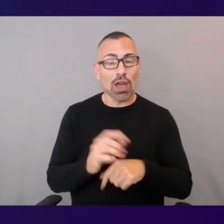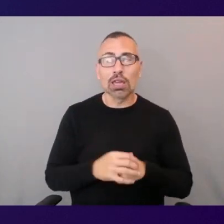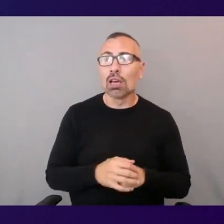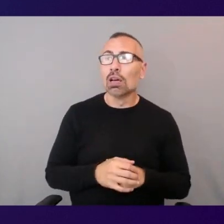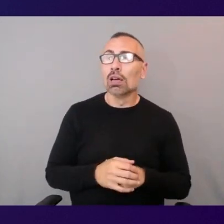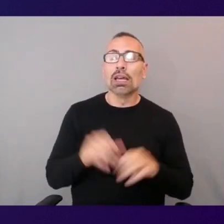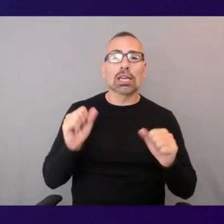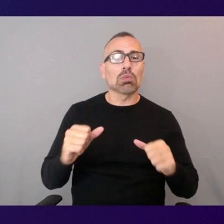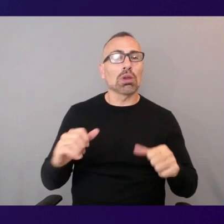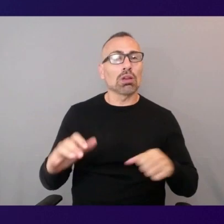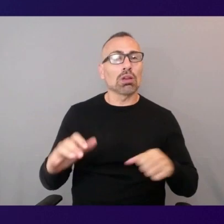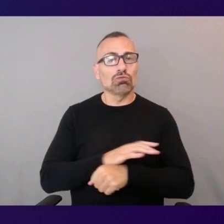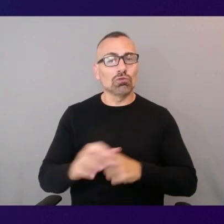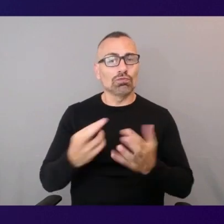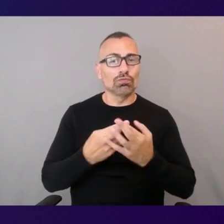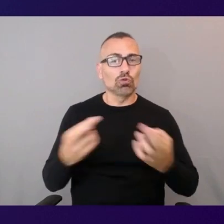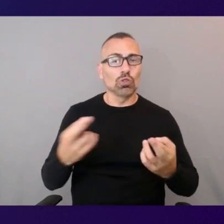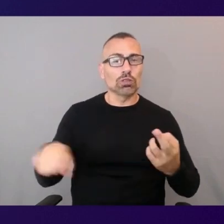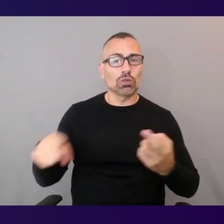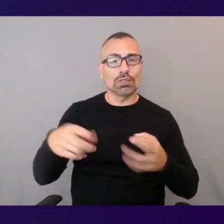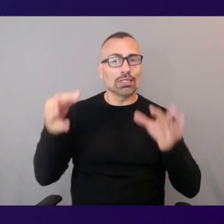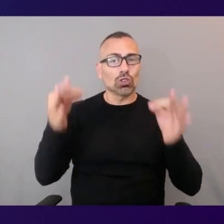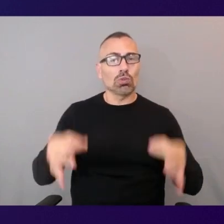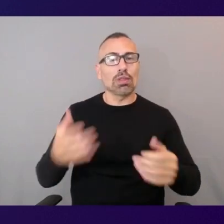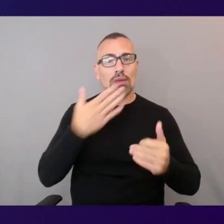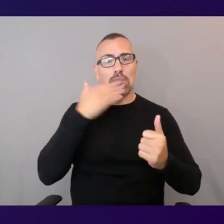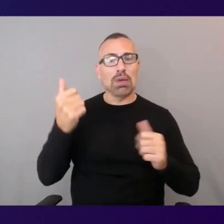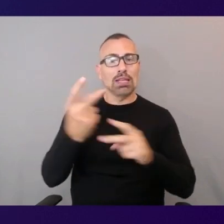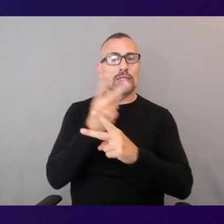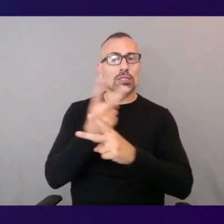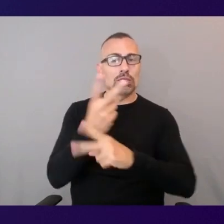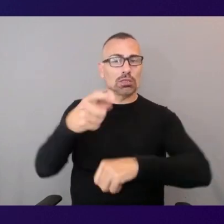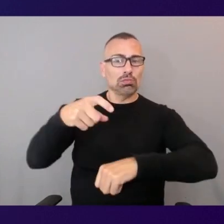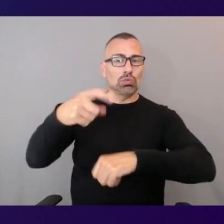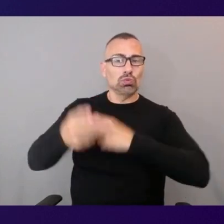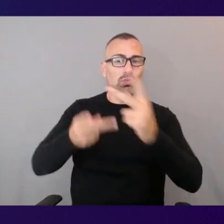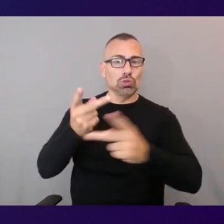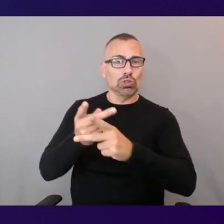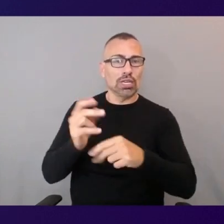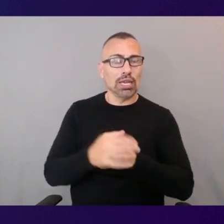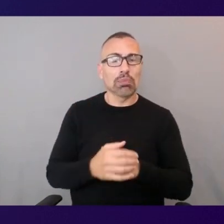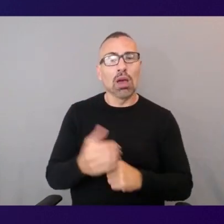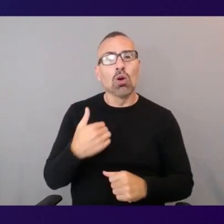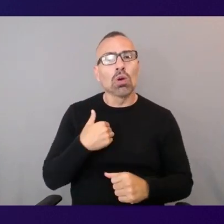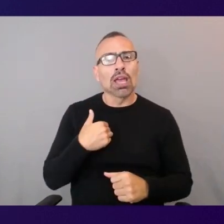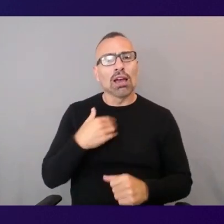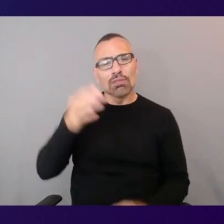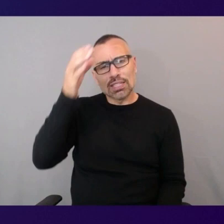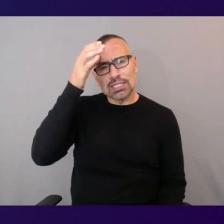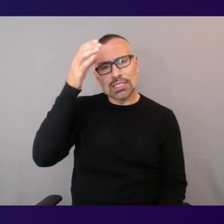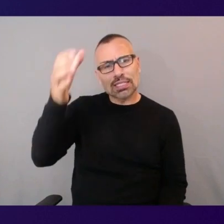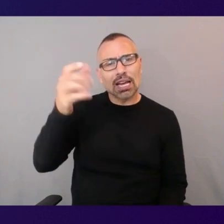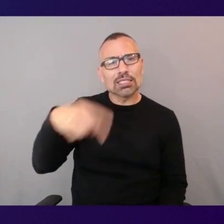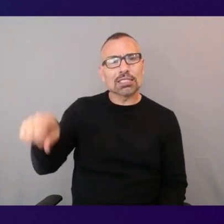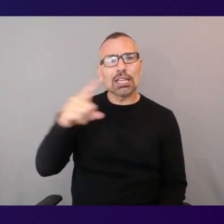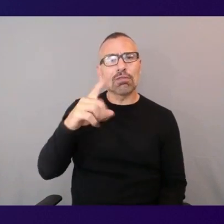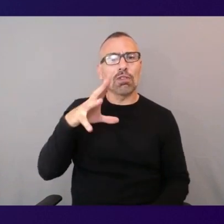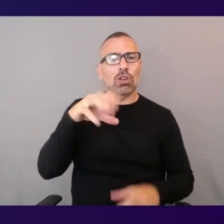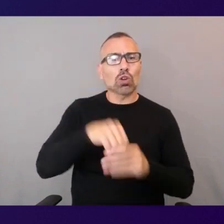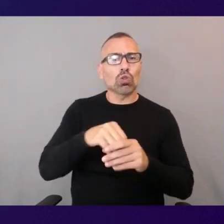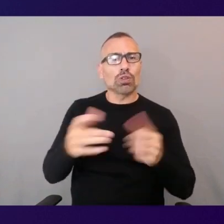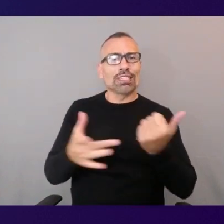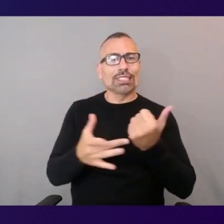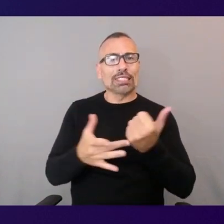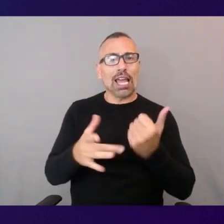resource to figure out what is the best compute type. We have this kind of concept of built-in tech refresh with Amazon